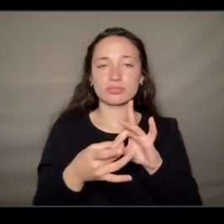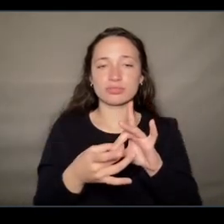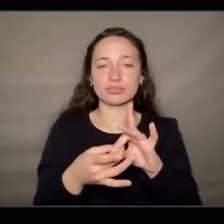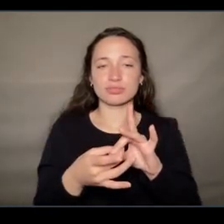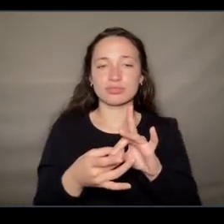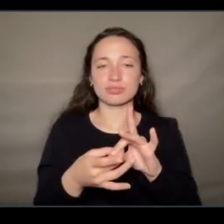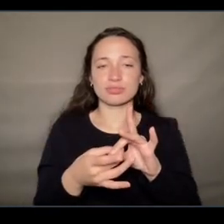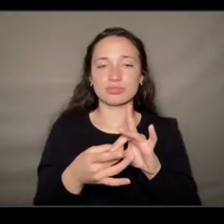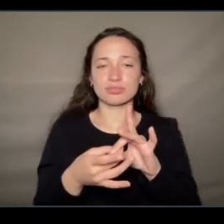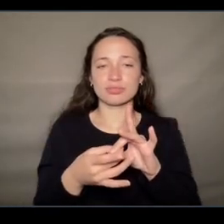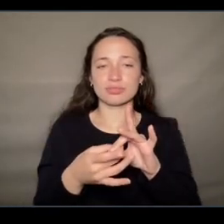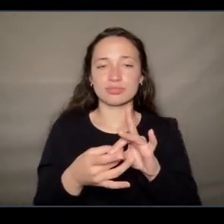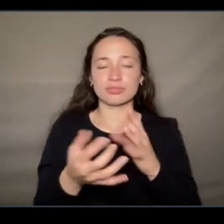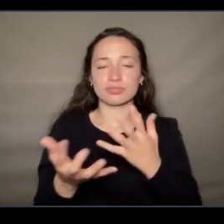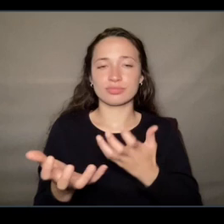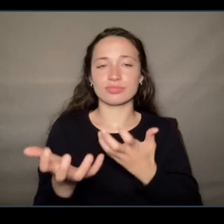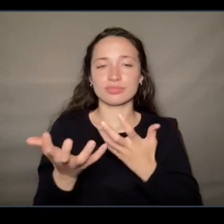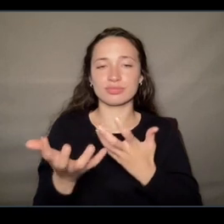belonging.